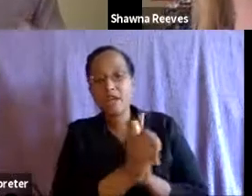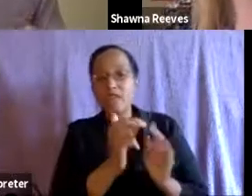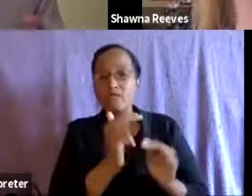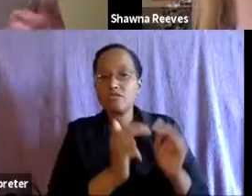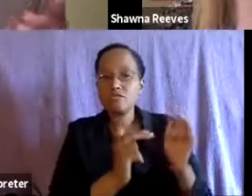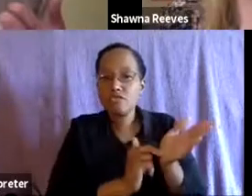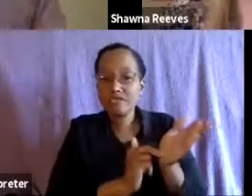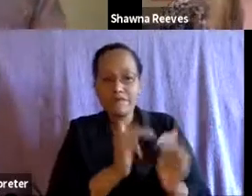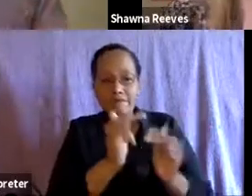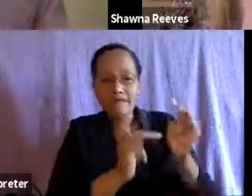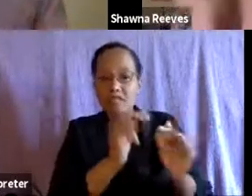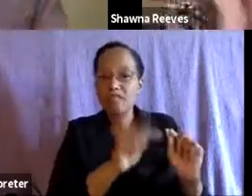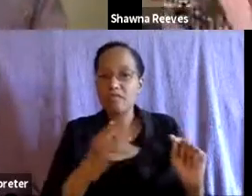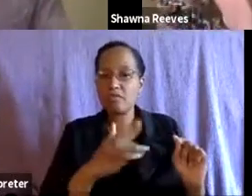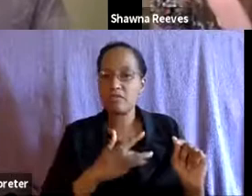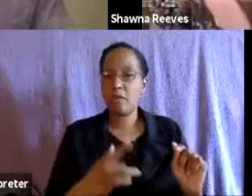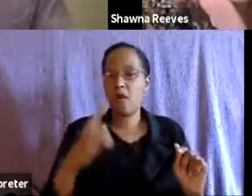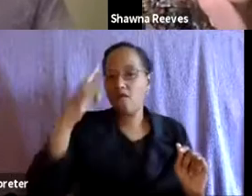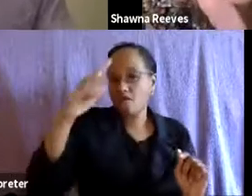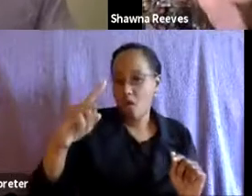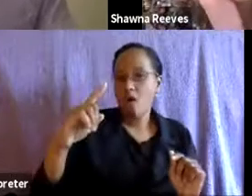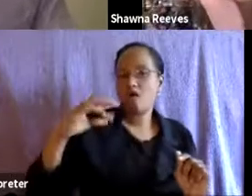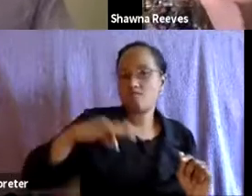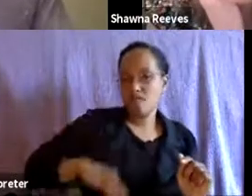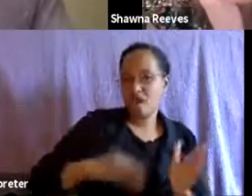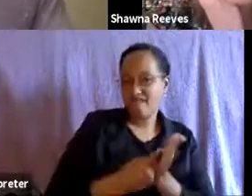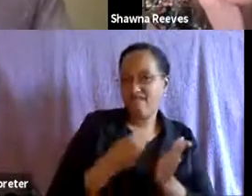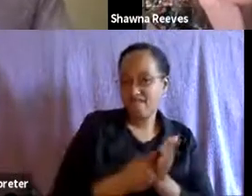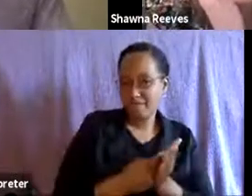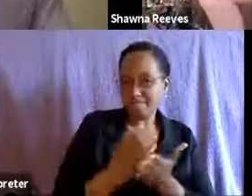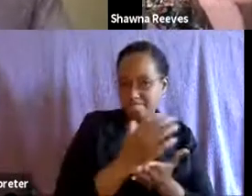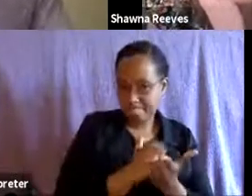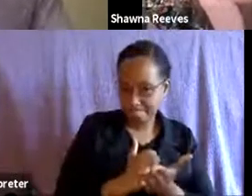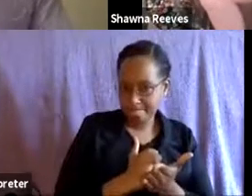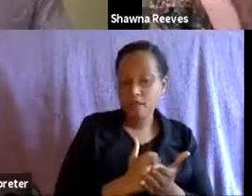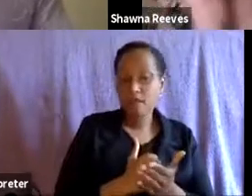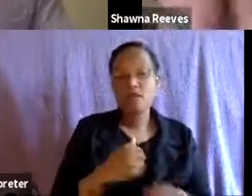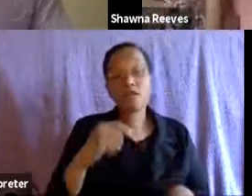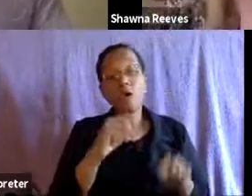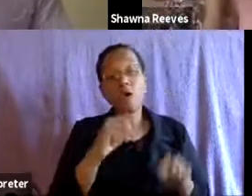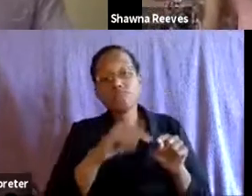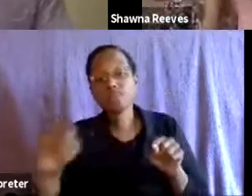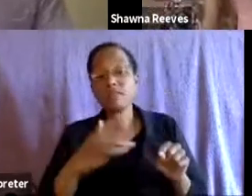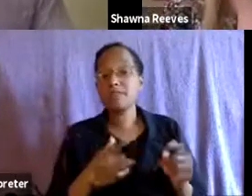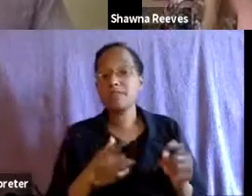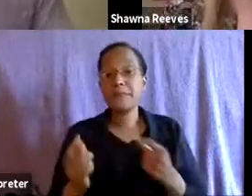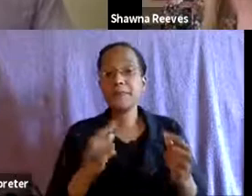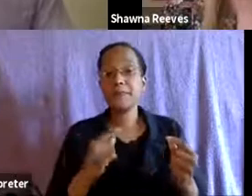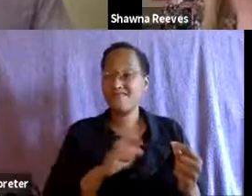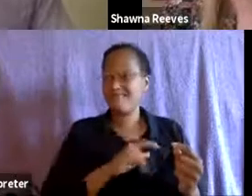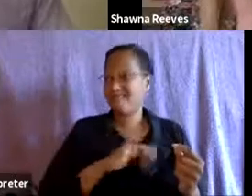#1 expense item on most nursing homes' balance sheet. These are principally almost